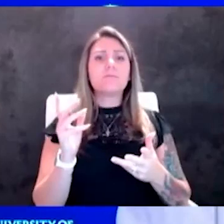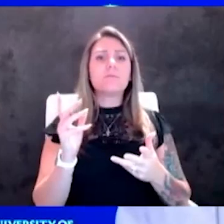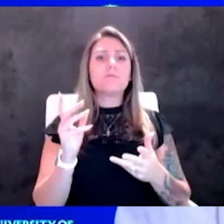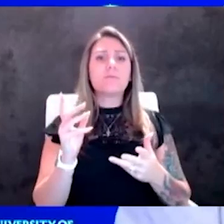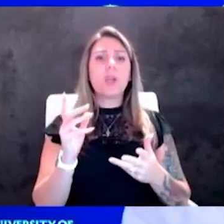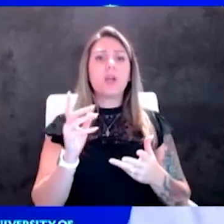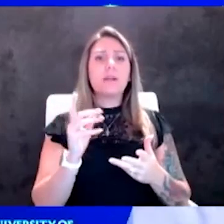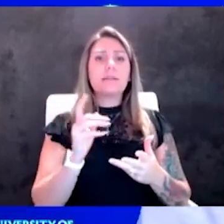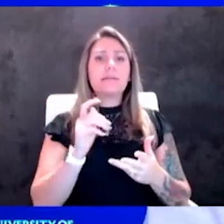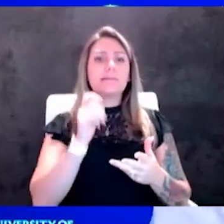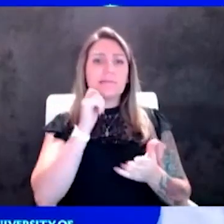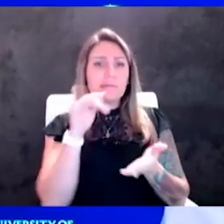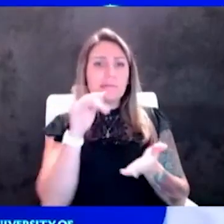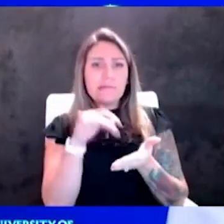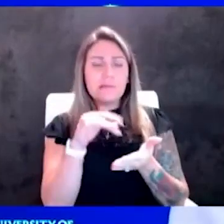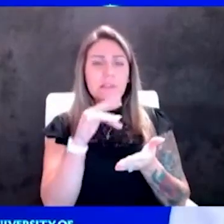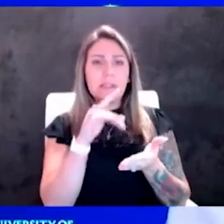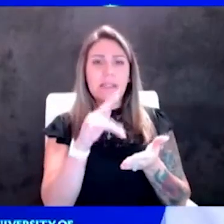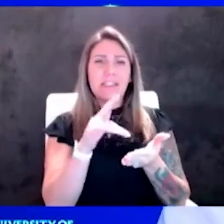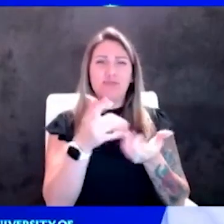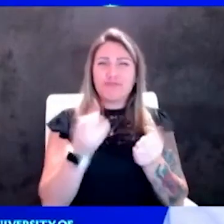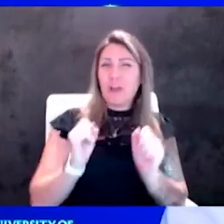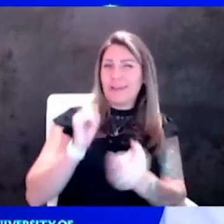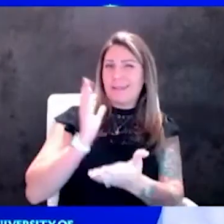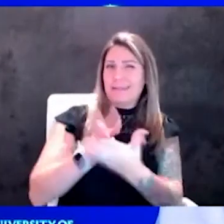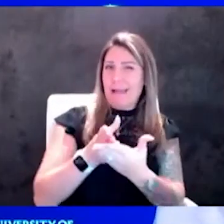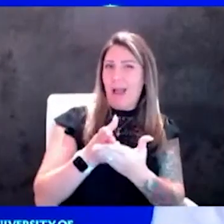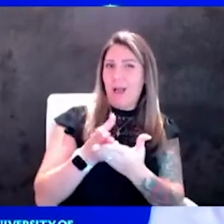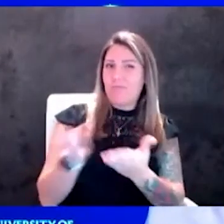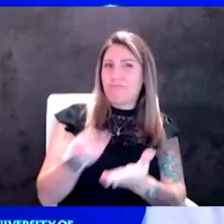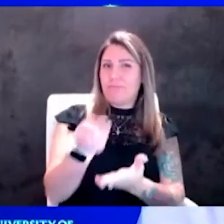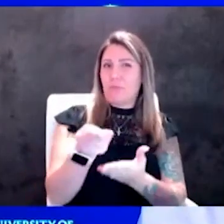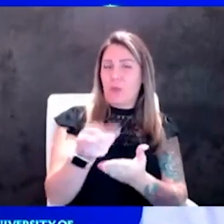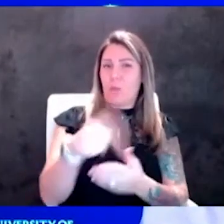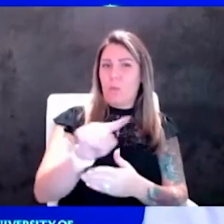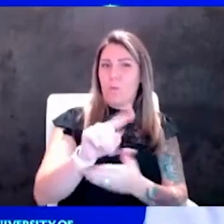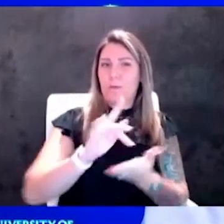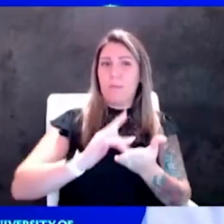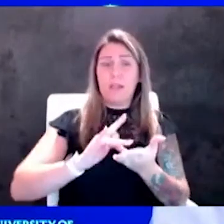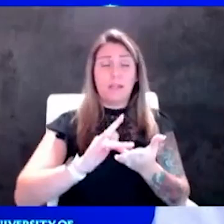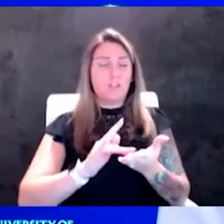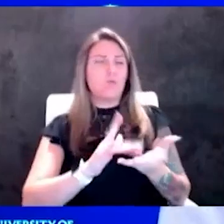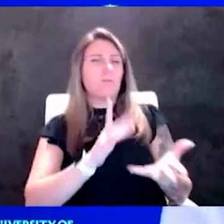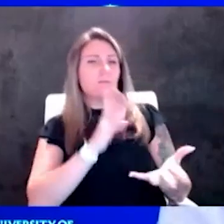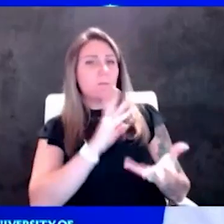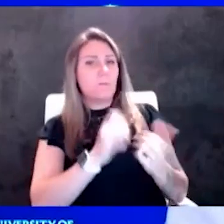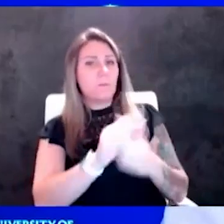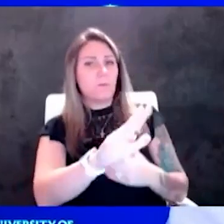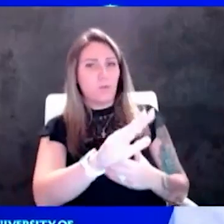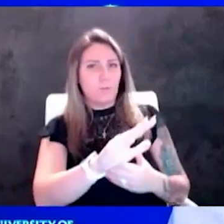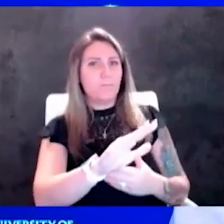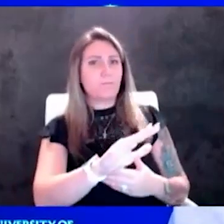away from giving those. So certainly speak with your dermatologist, but they certainly